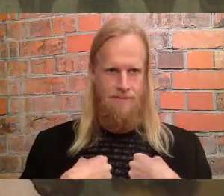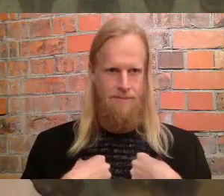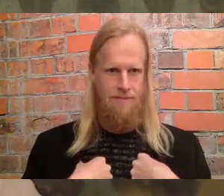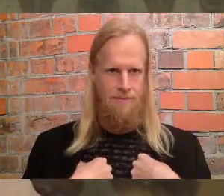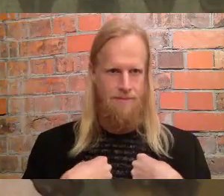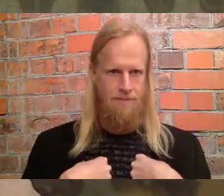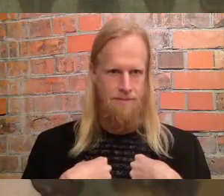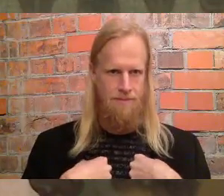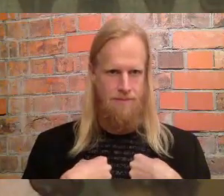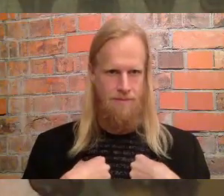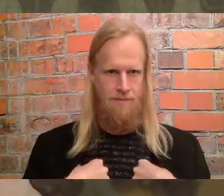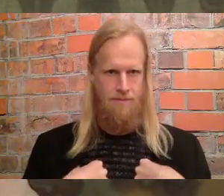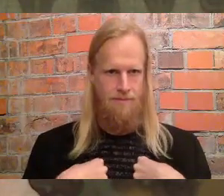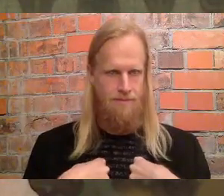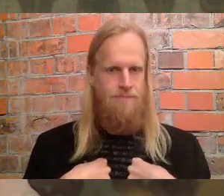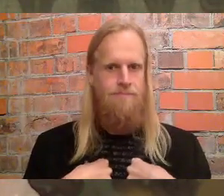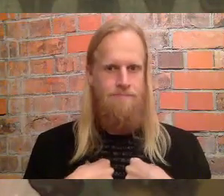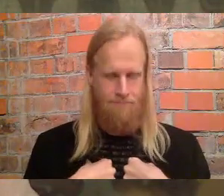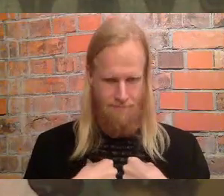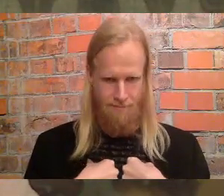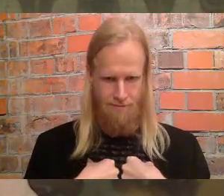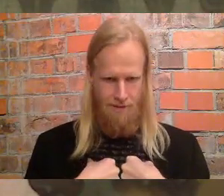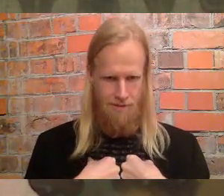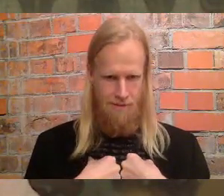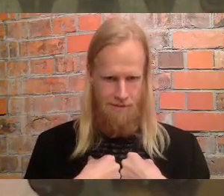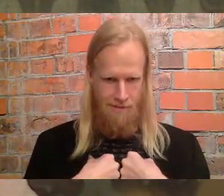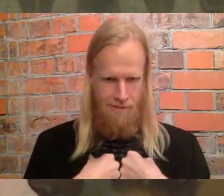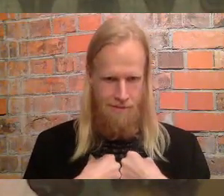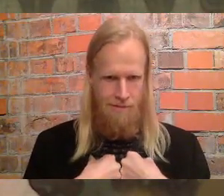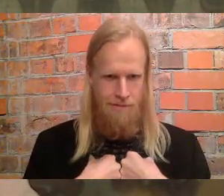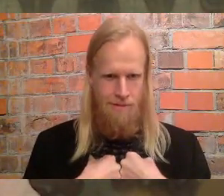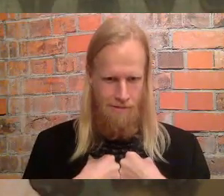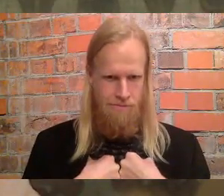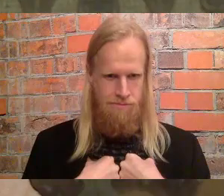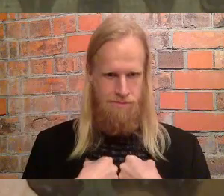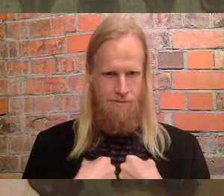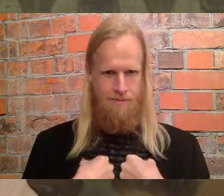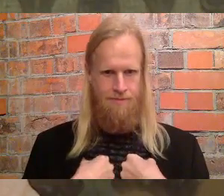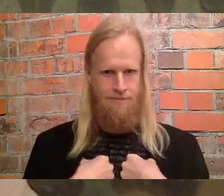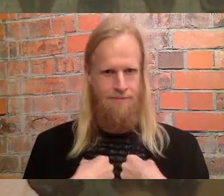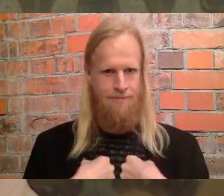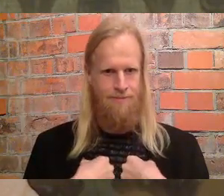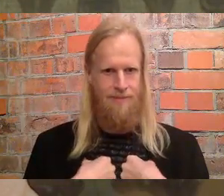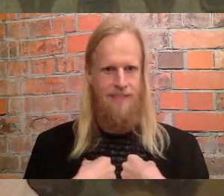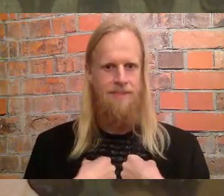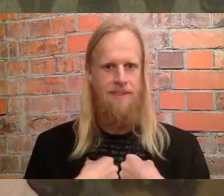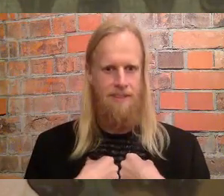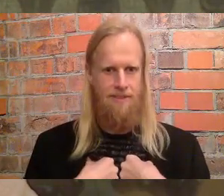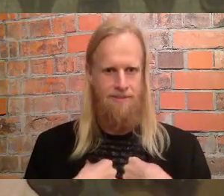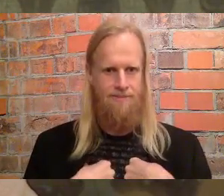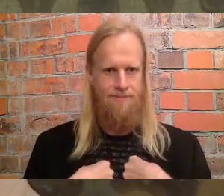edit these words at any time. And here we go. Even though